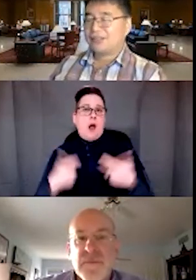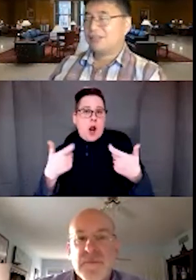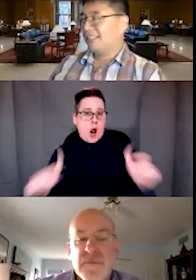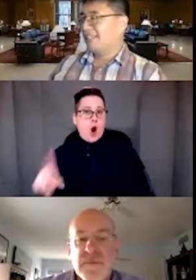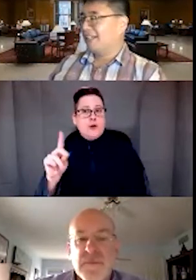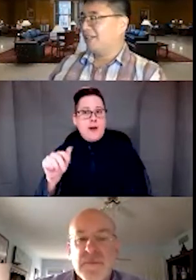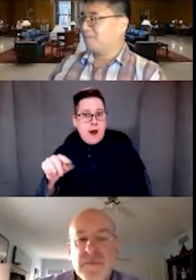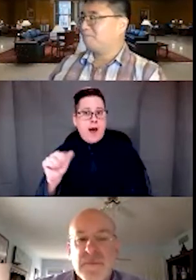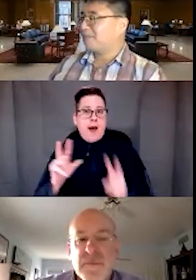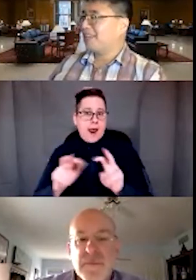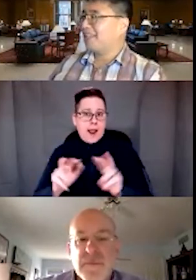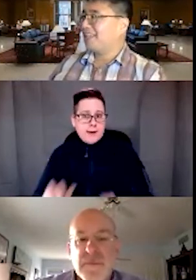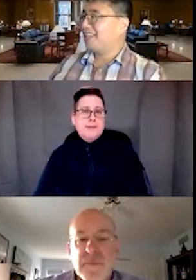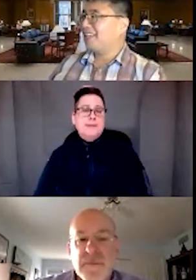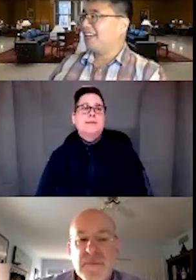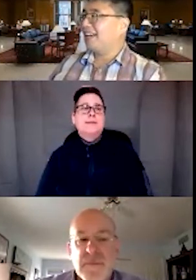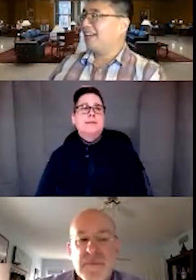analytics.